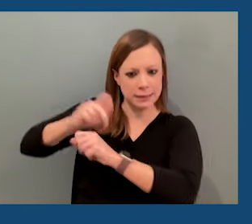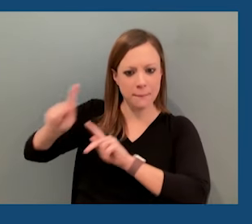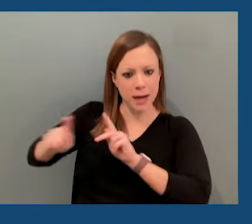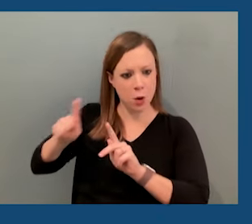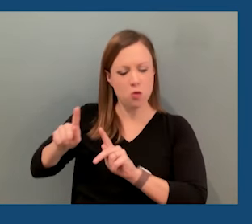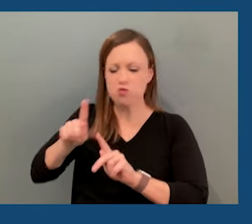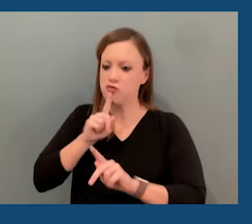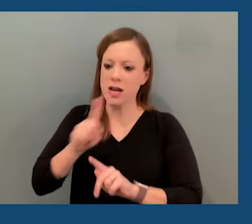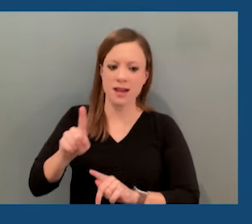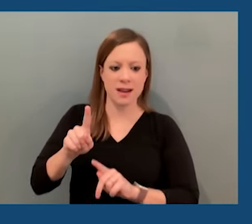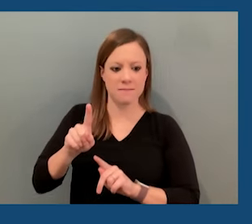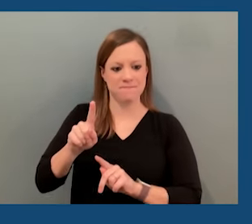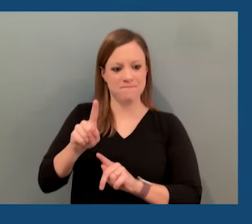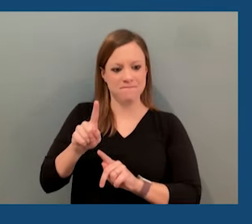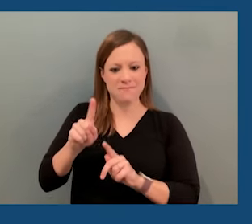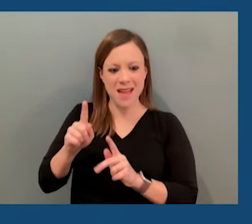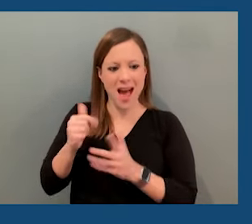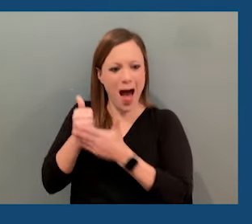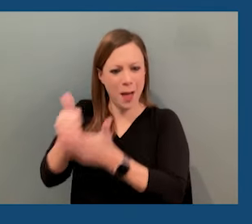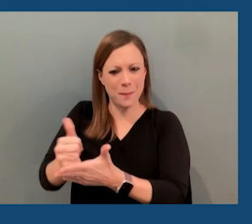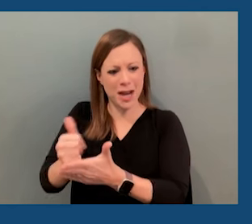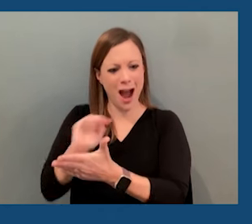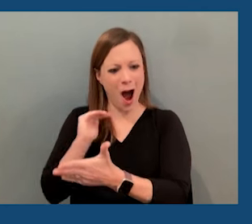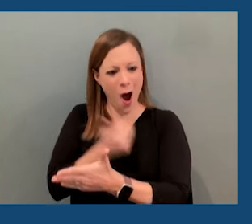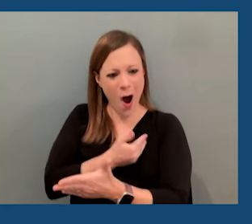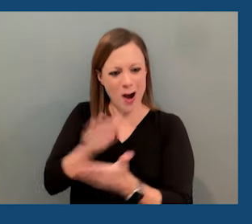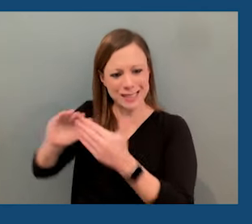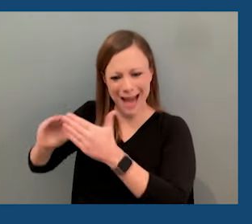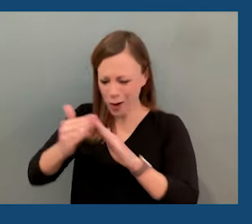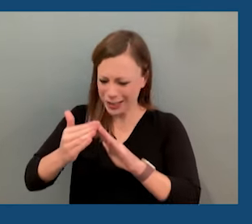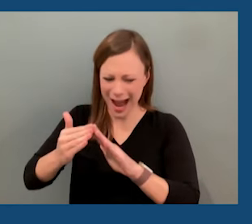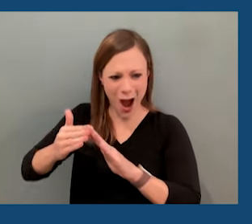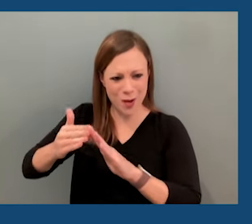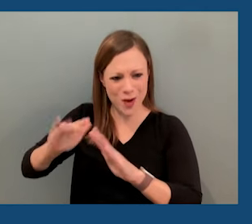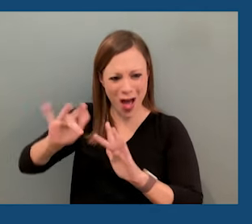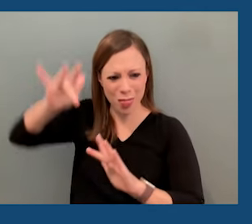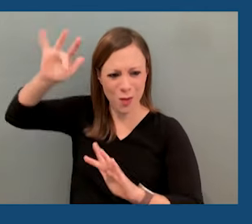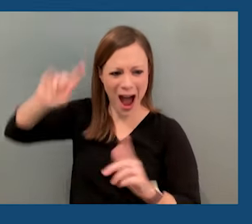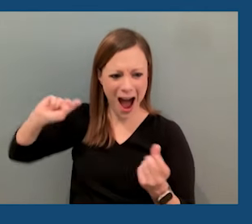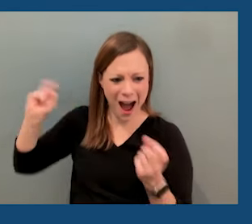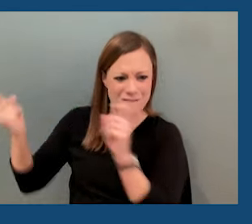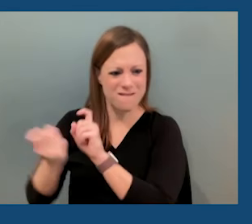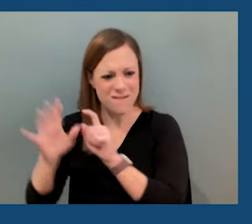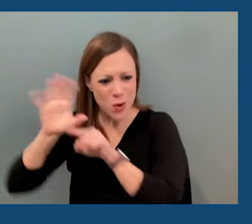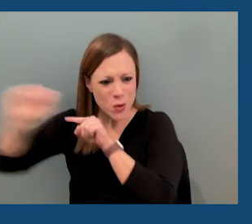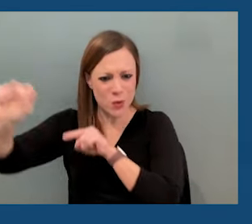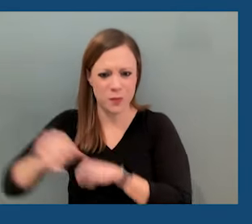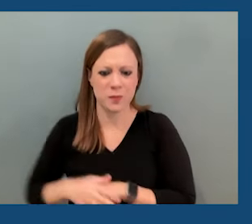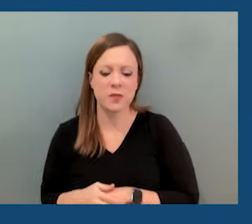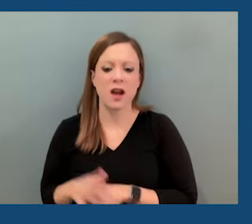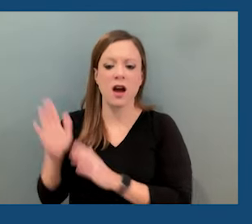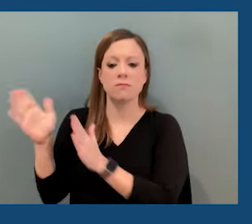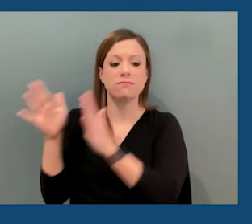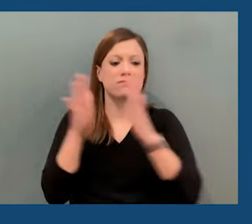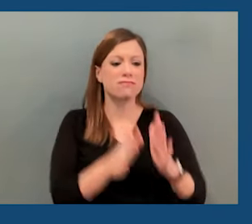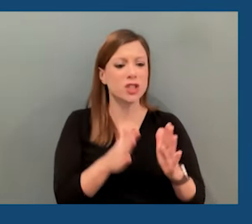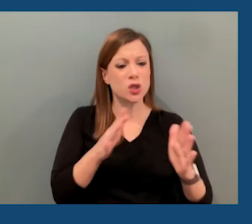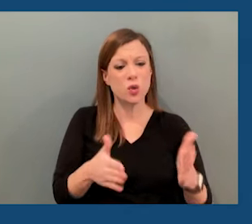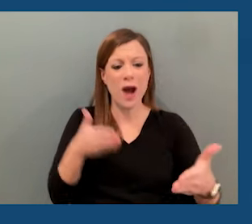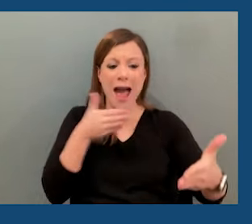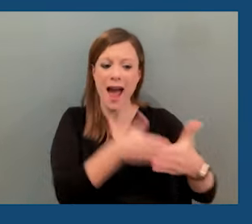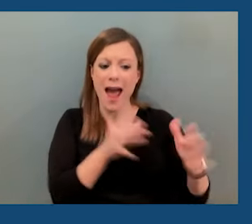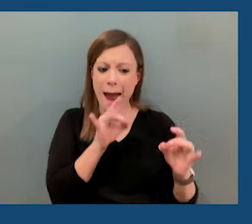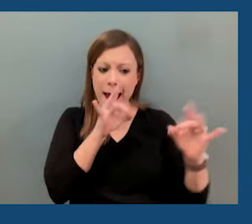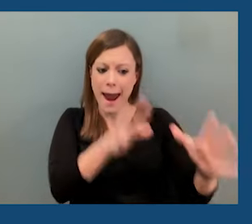businesses. So we're focusing on that. And I want to say, back to hate crime, I've done a lot of events with your district attorney